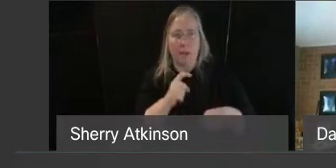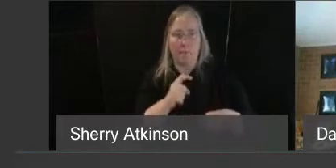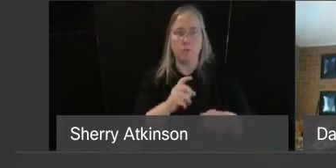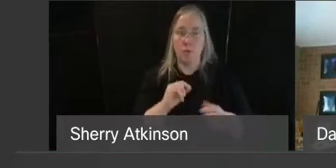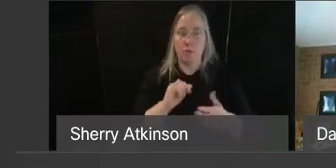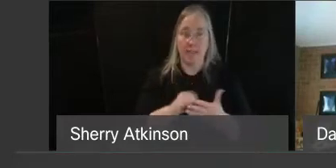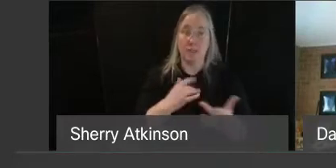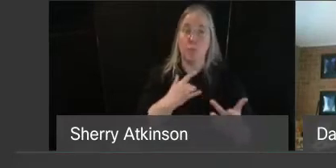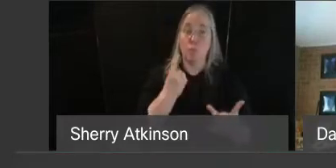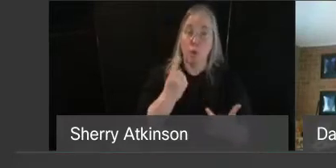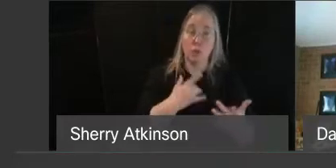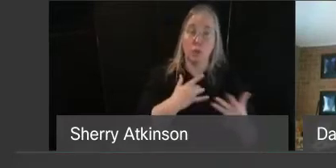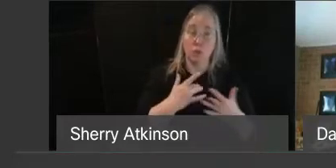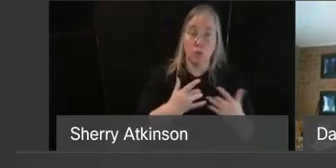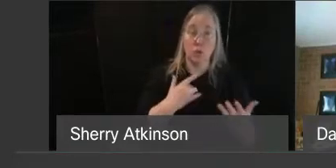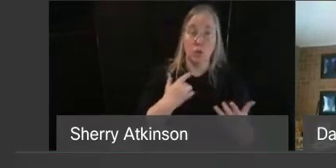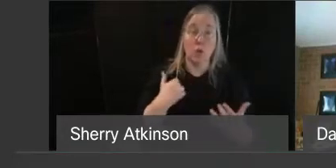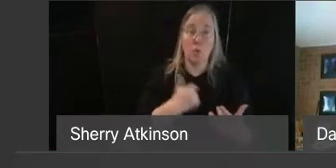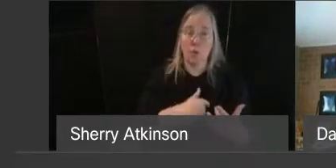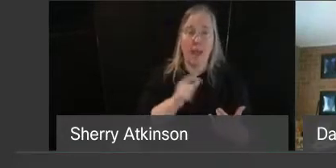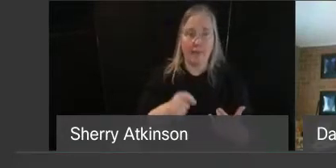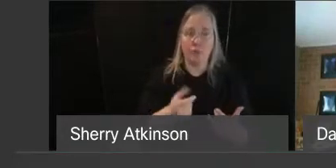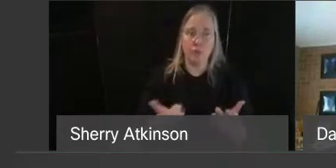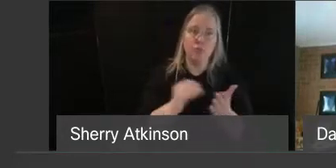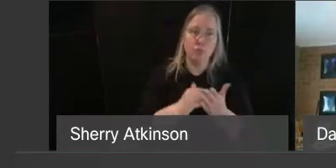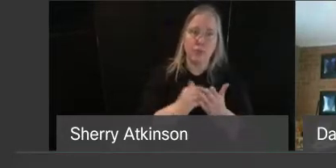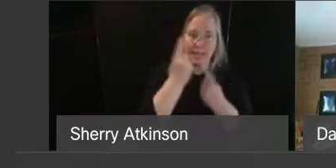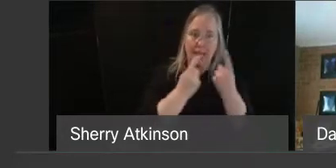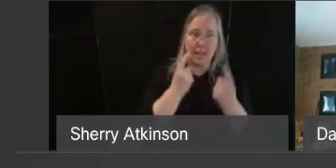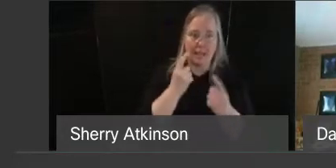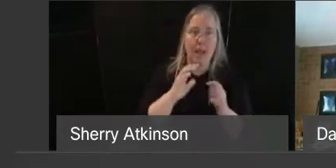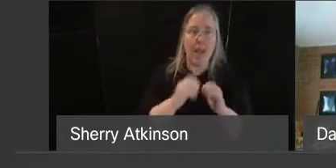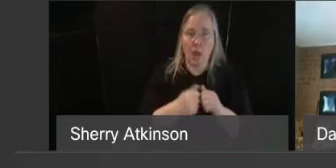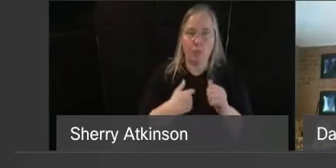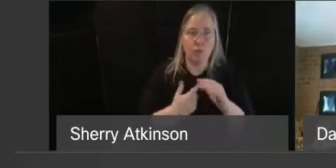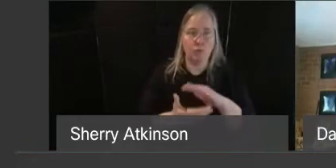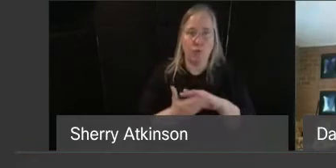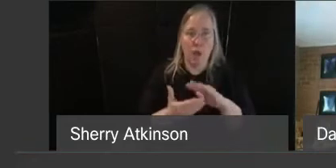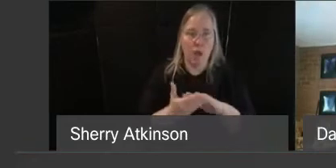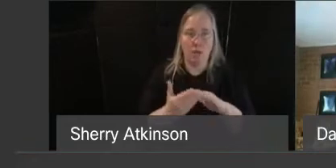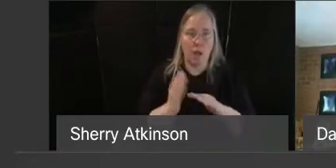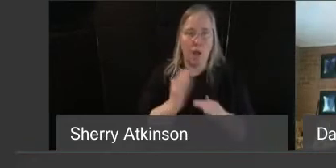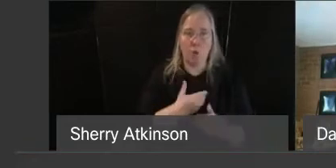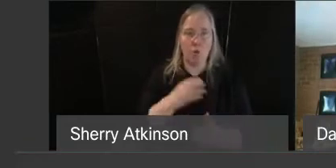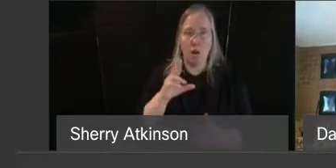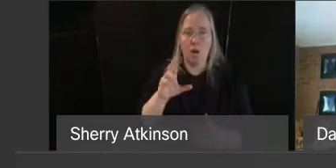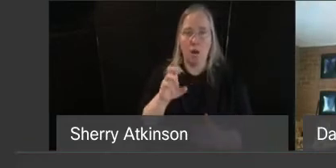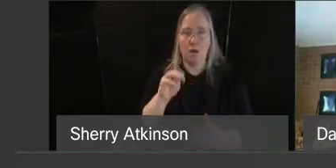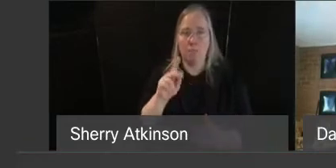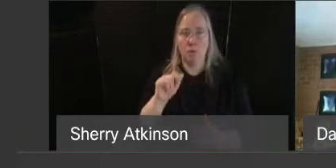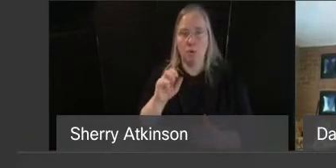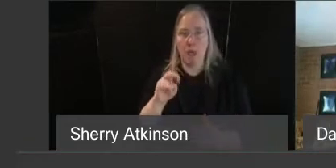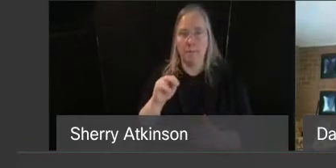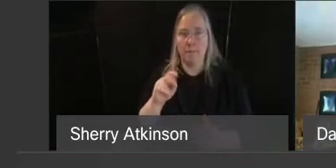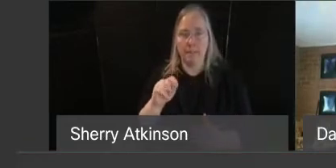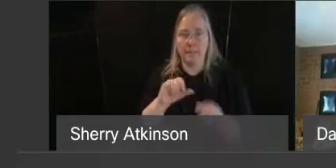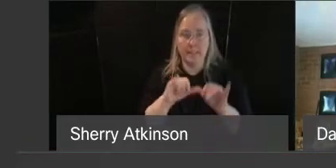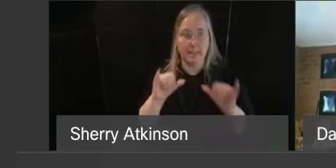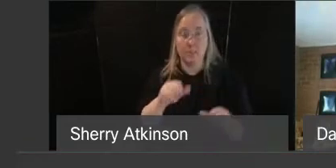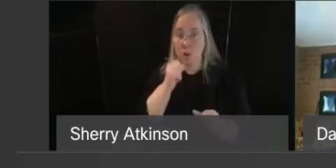perhaps we'll really begin to really rethink how our unemployment system works, not only here in Maryland, but